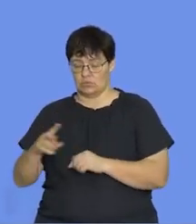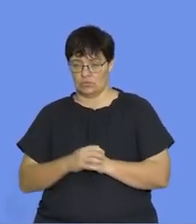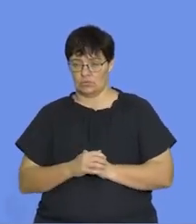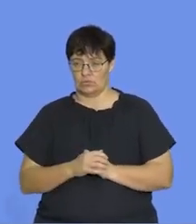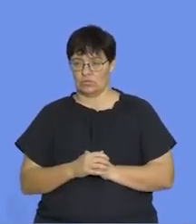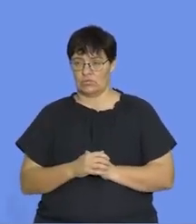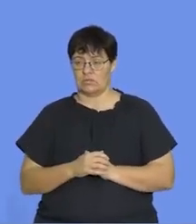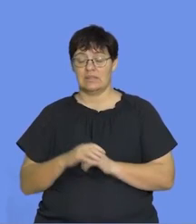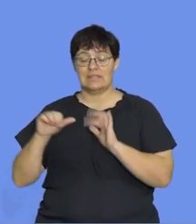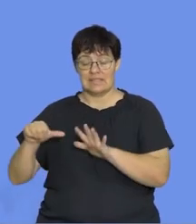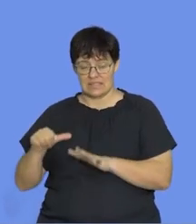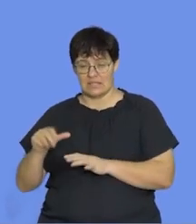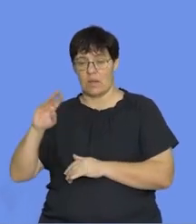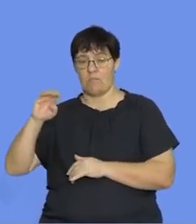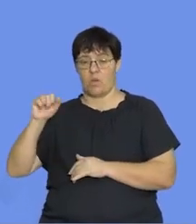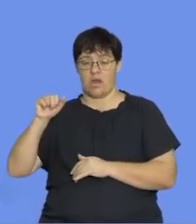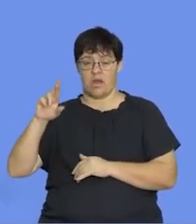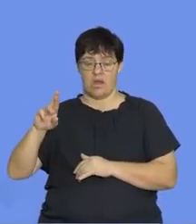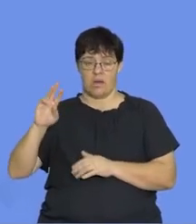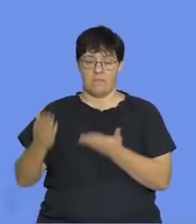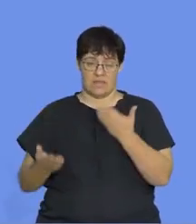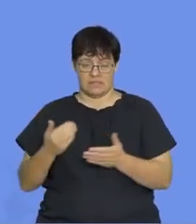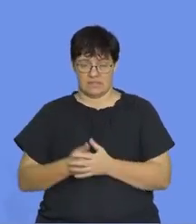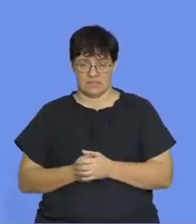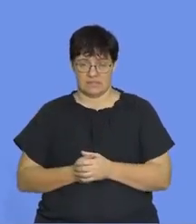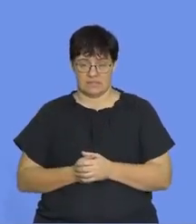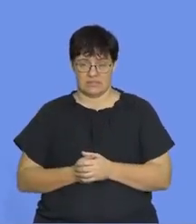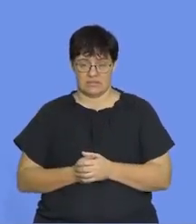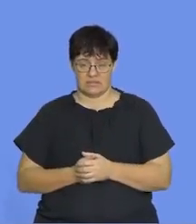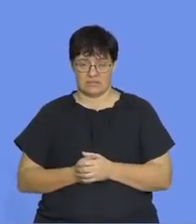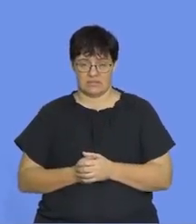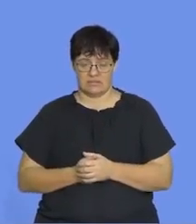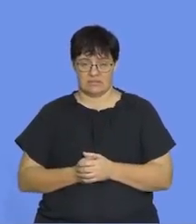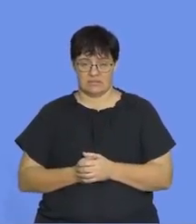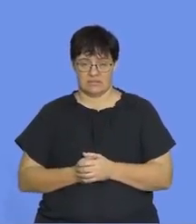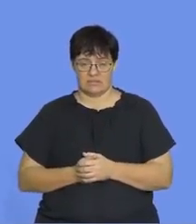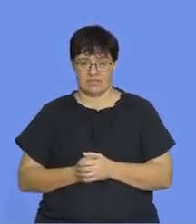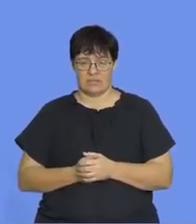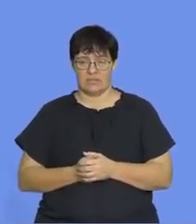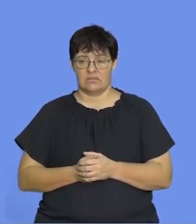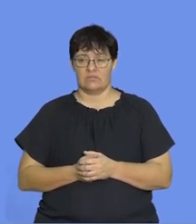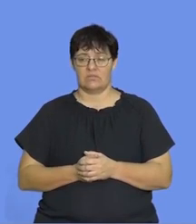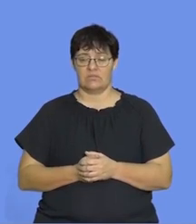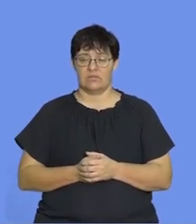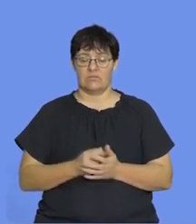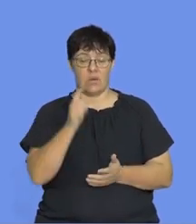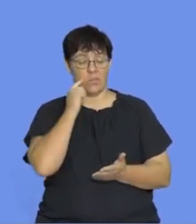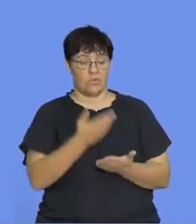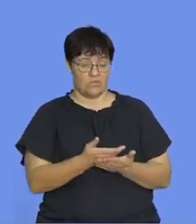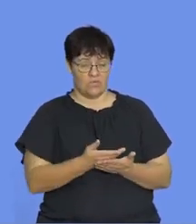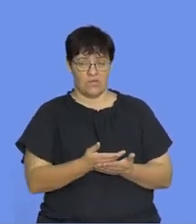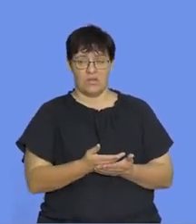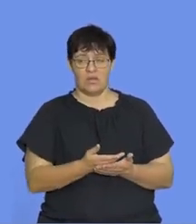remember, is the molar mass, atomic mass of a single oxygen atom. So to prove that indeed mass